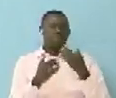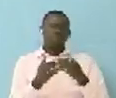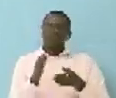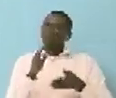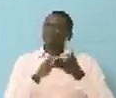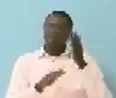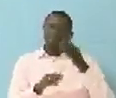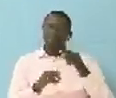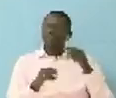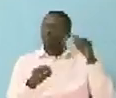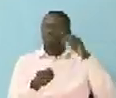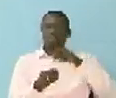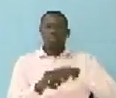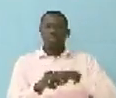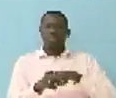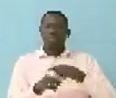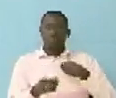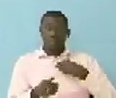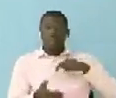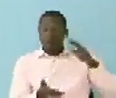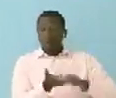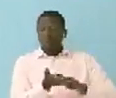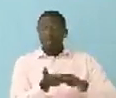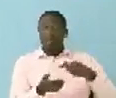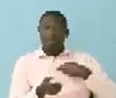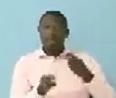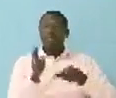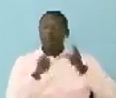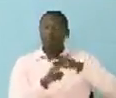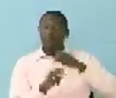confirm that I report to the president. I know mine. Okay.